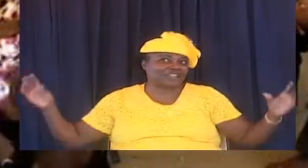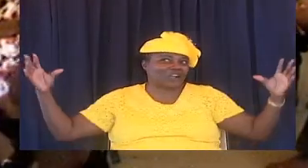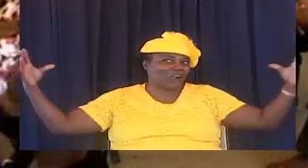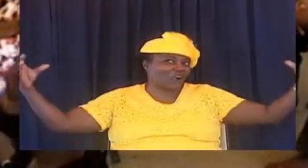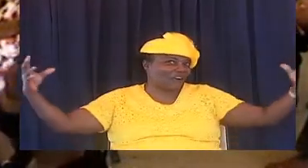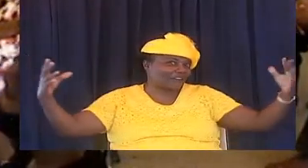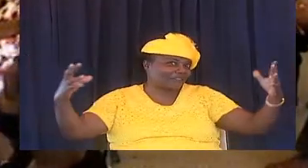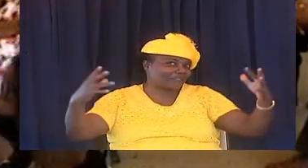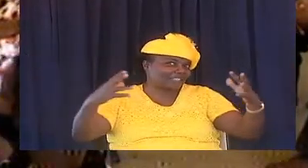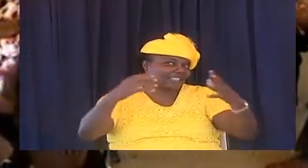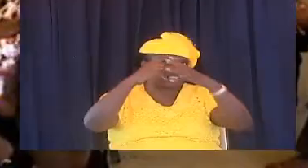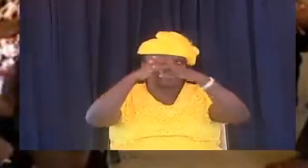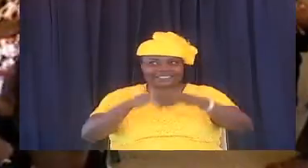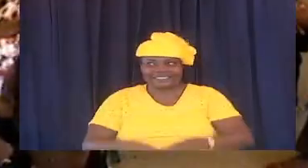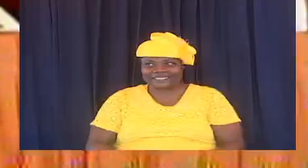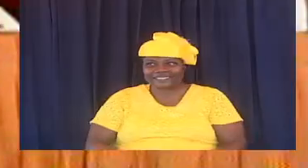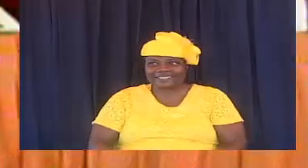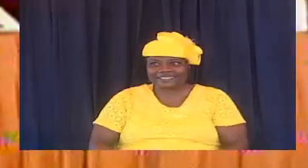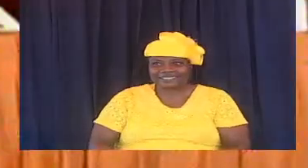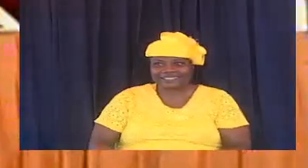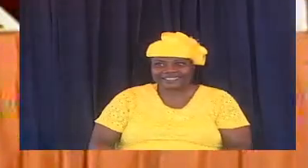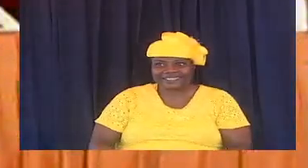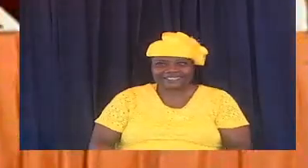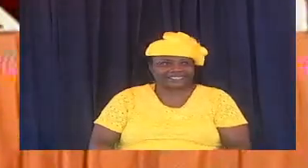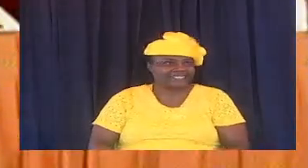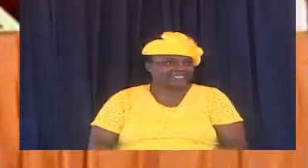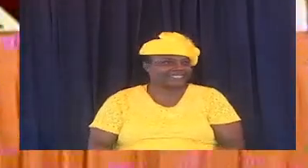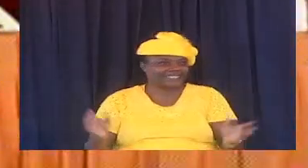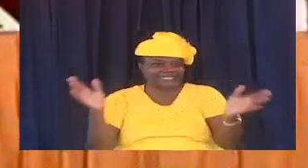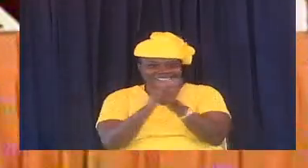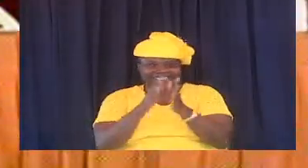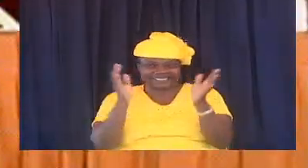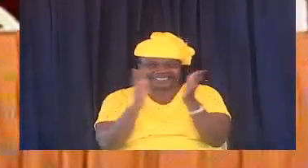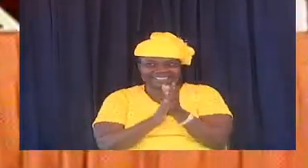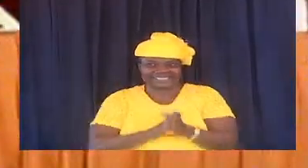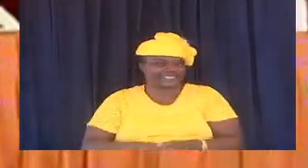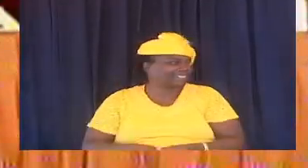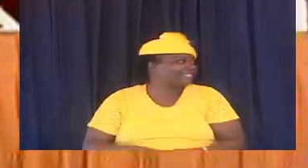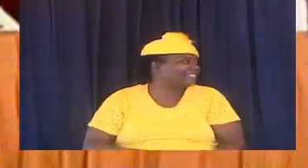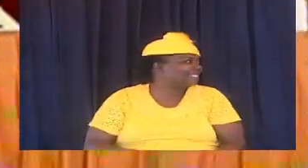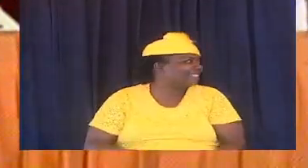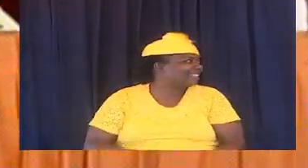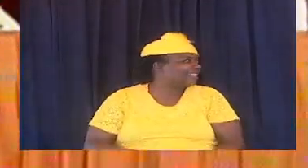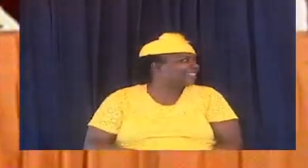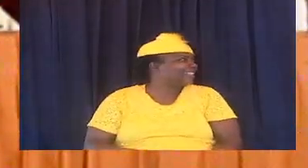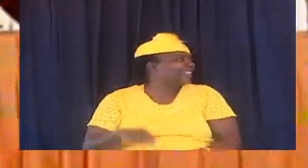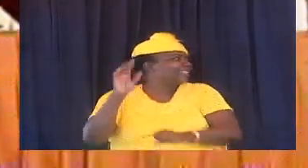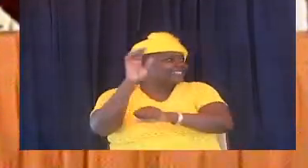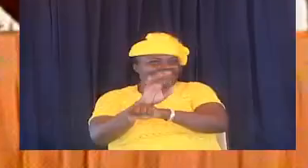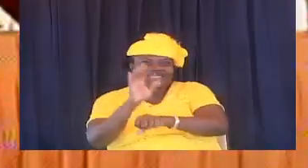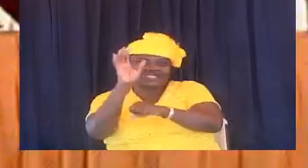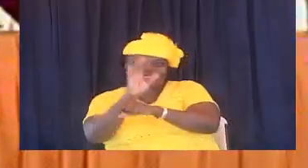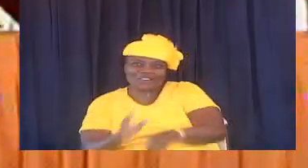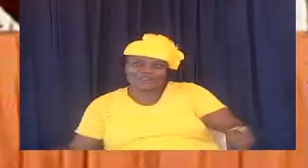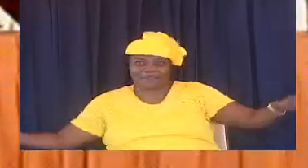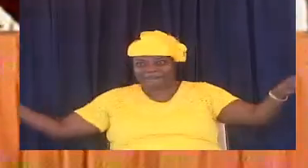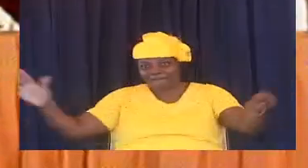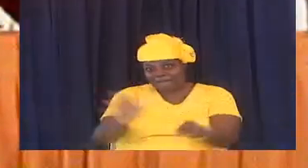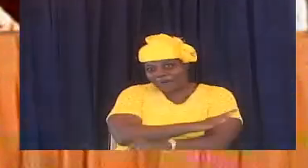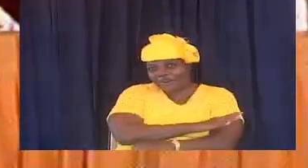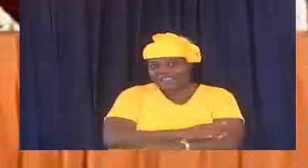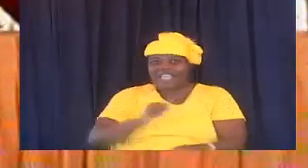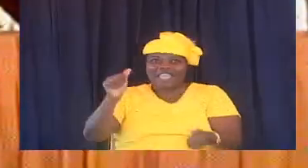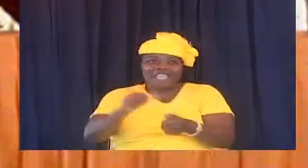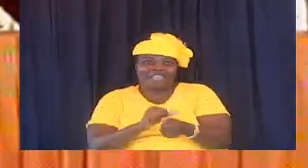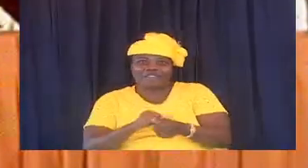We're going to ban some people from being in more than one group in that time, you know, because church going full. Everybody in group one going to come